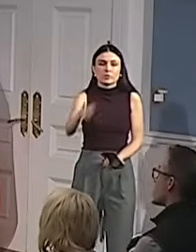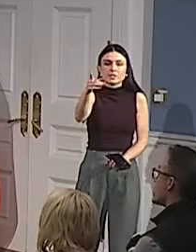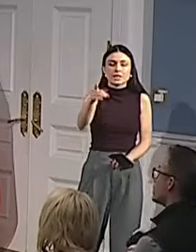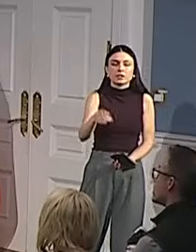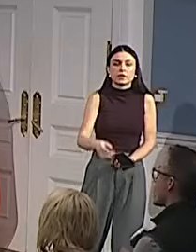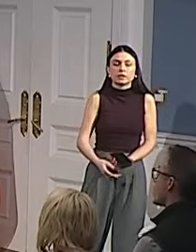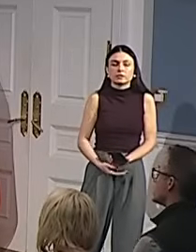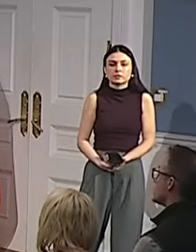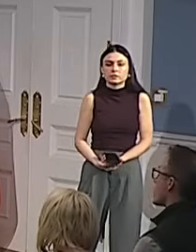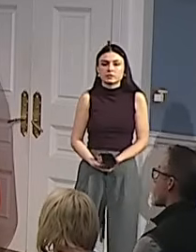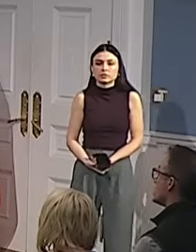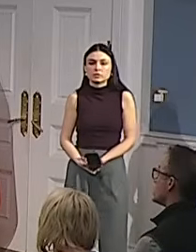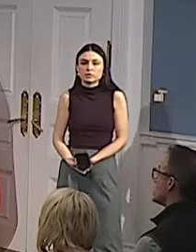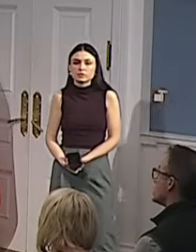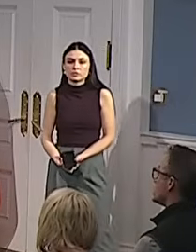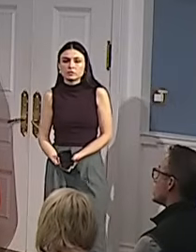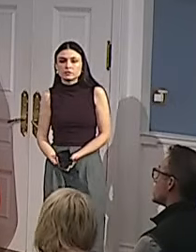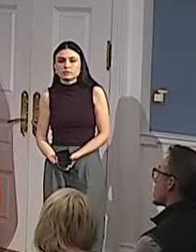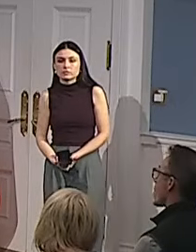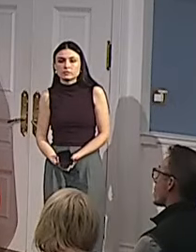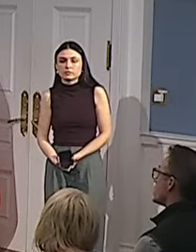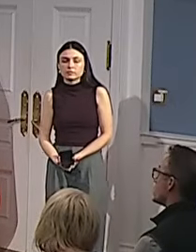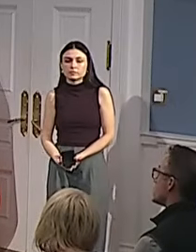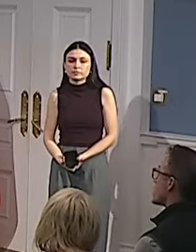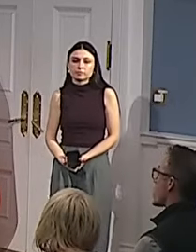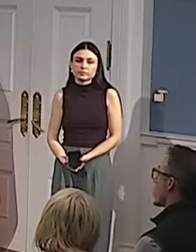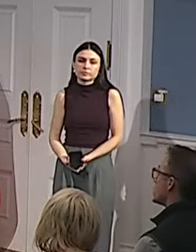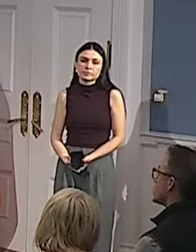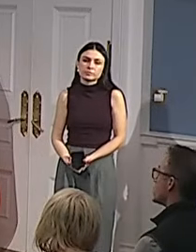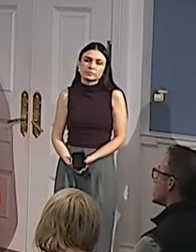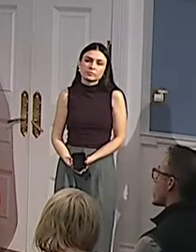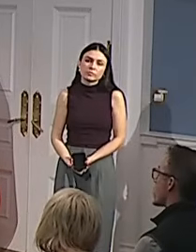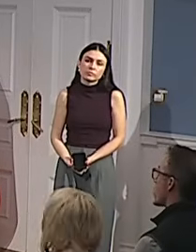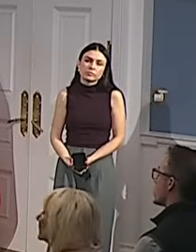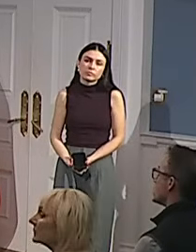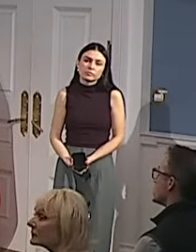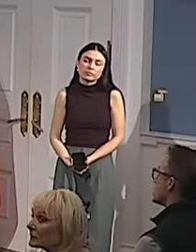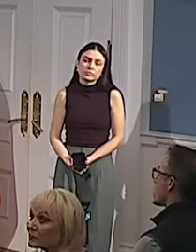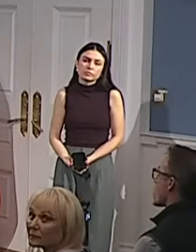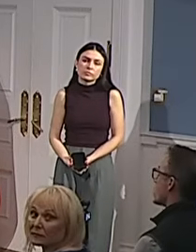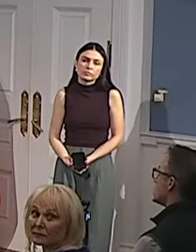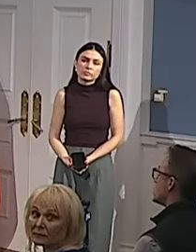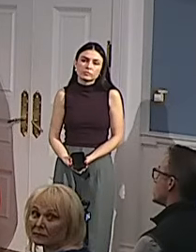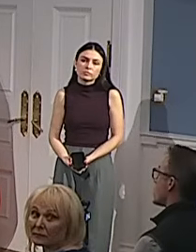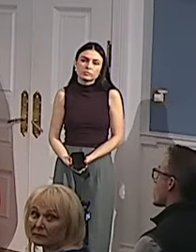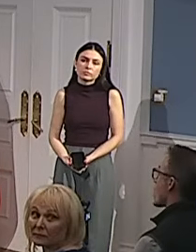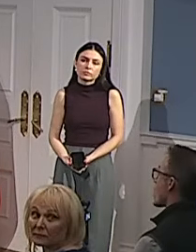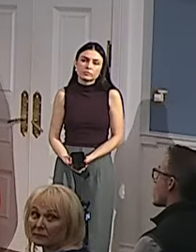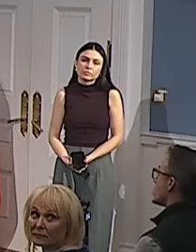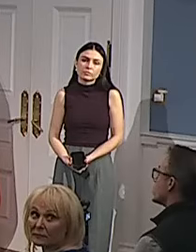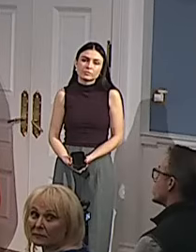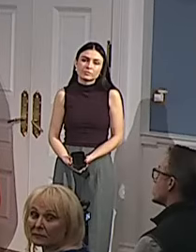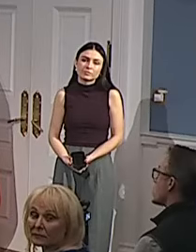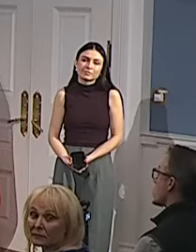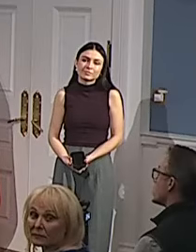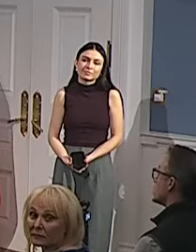time for a few more. Dan, go ahead. On your meeting with Mayor Frey, I wanted to ask about, I don't get paid to be on your camera.